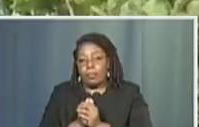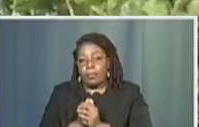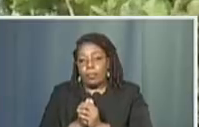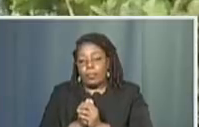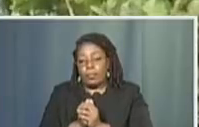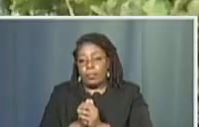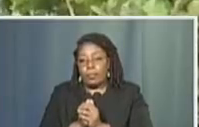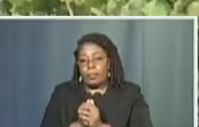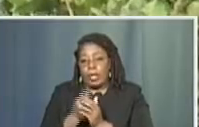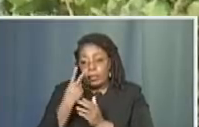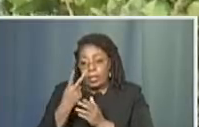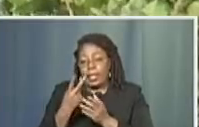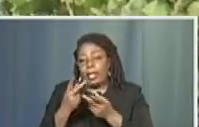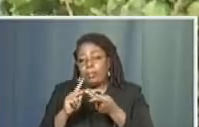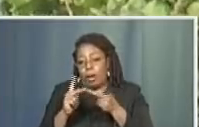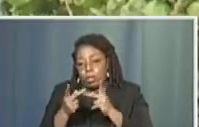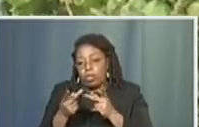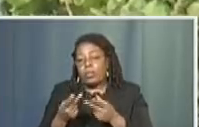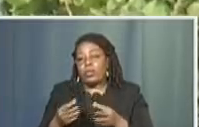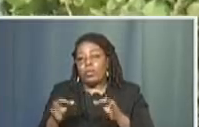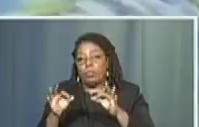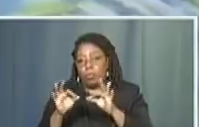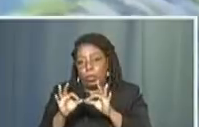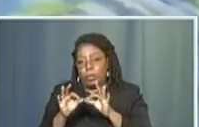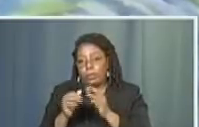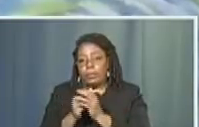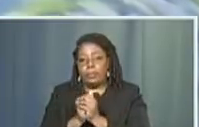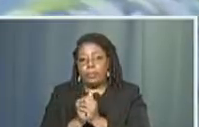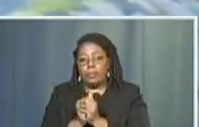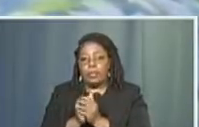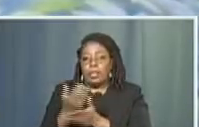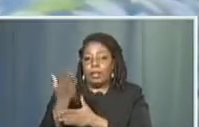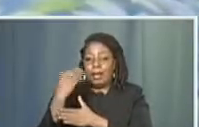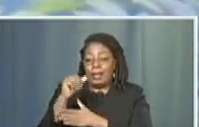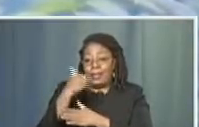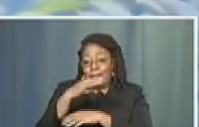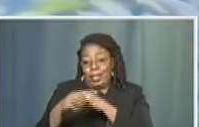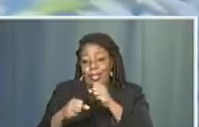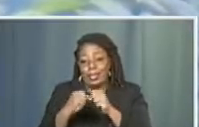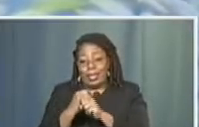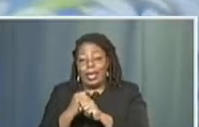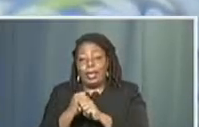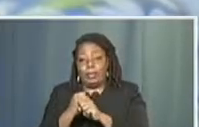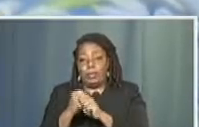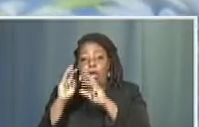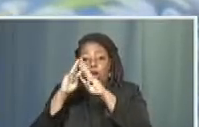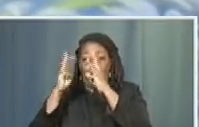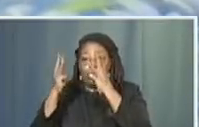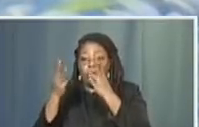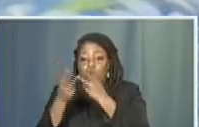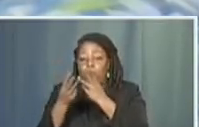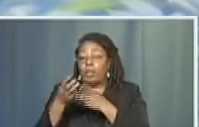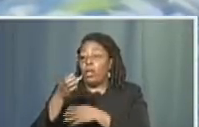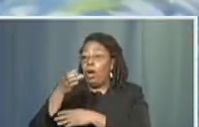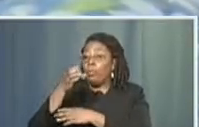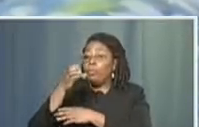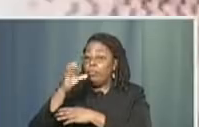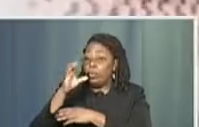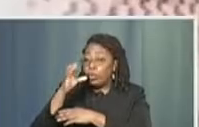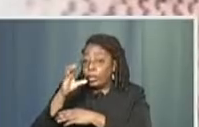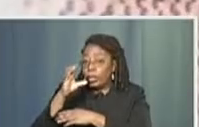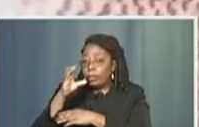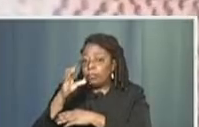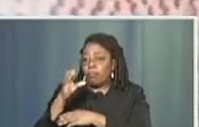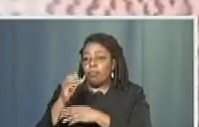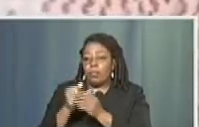a way of supporting our focus on our people. For over 10 years, Commonwealth Brewery has also backed the AIDS Ball, along